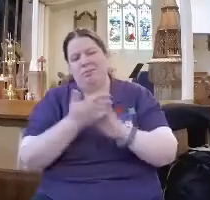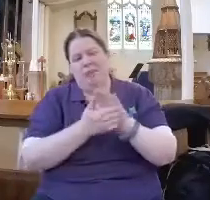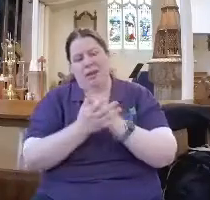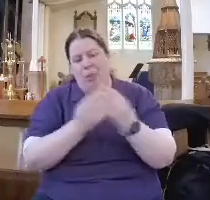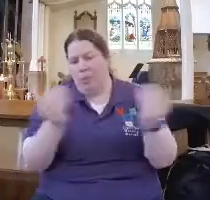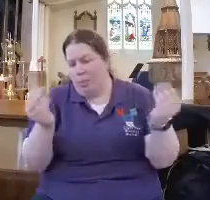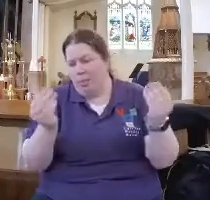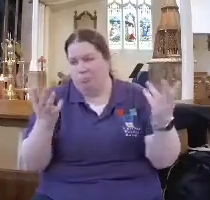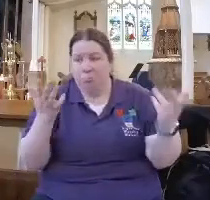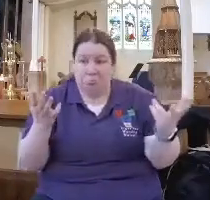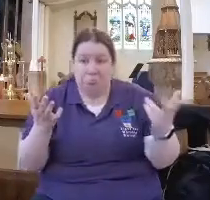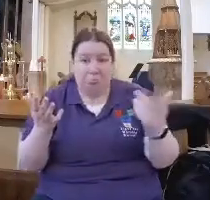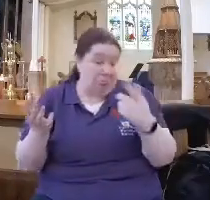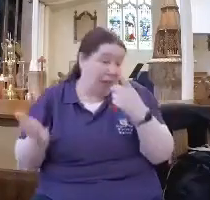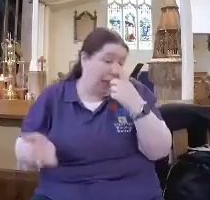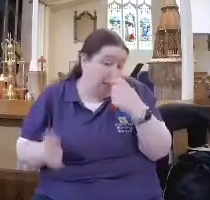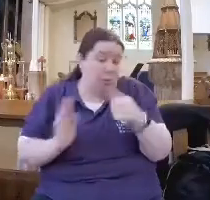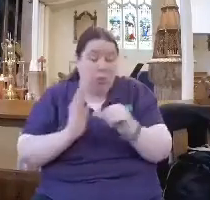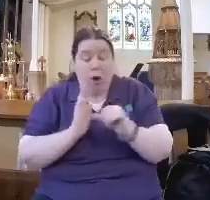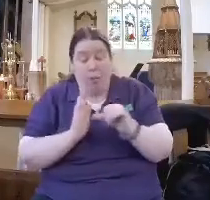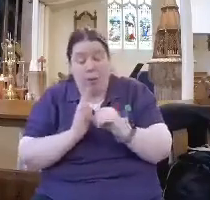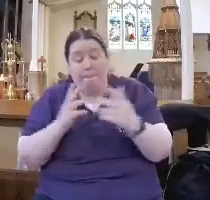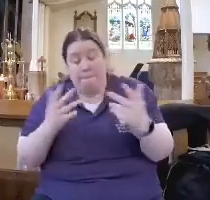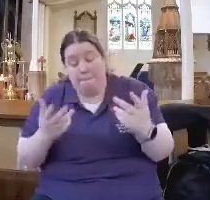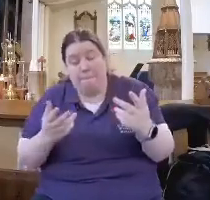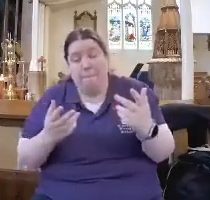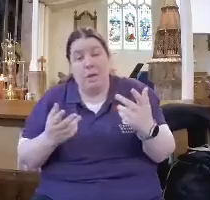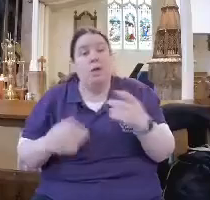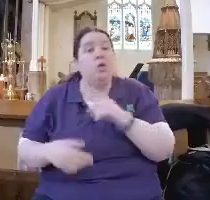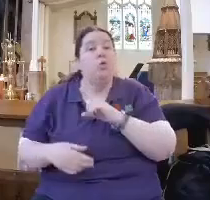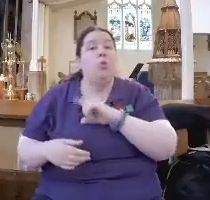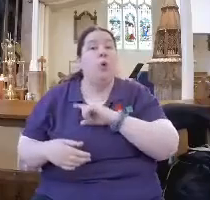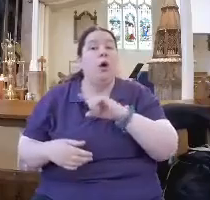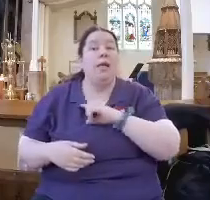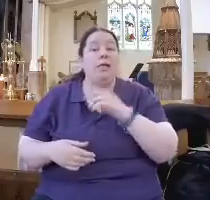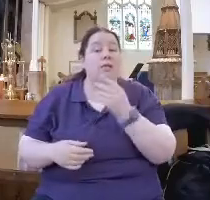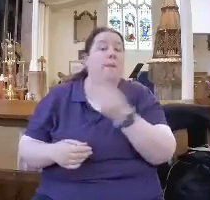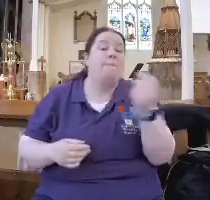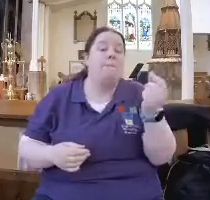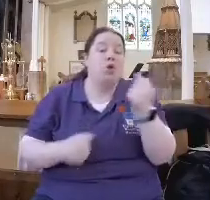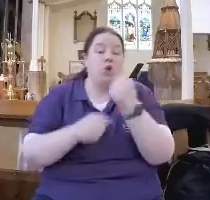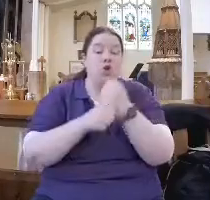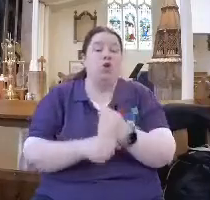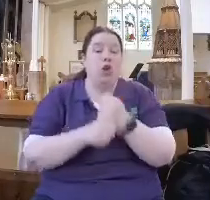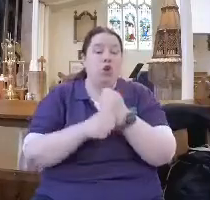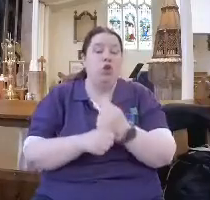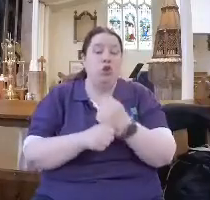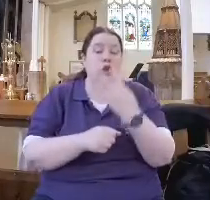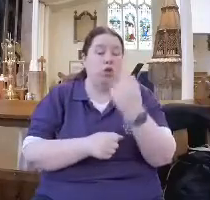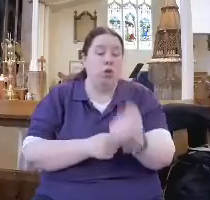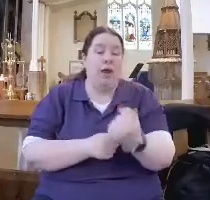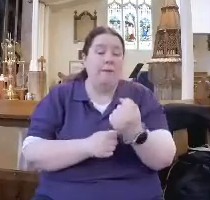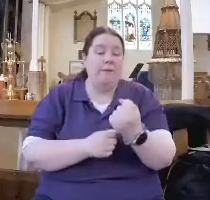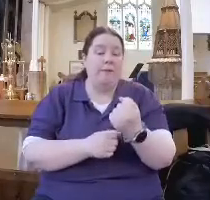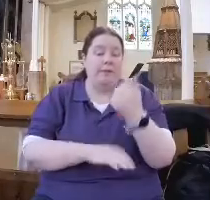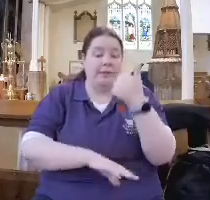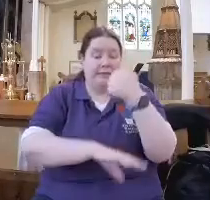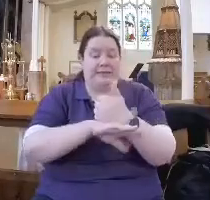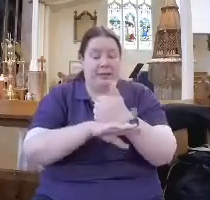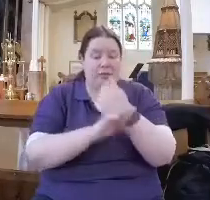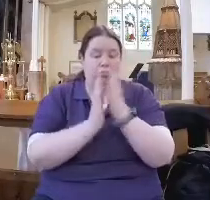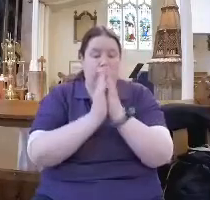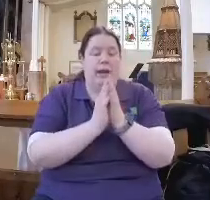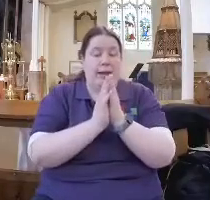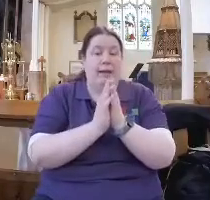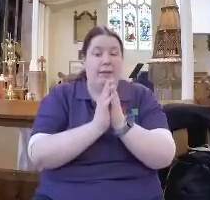This is a big issue concerning prayers, and that's why some churches don't have what we call the liturgy, the set prayers that we